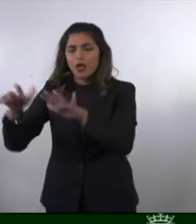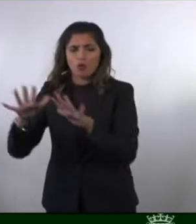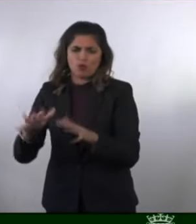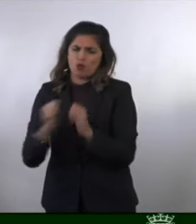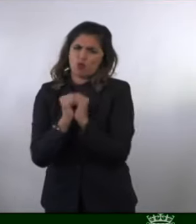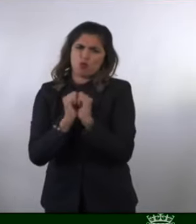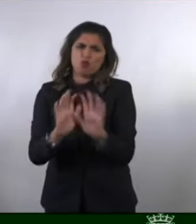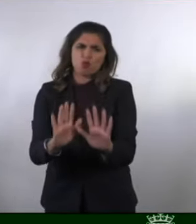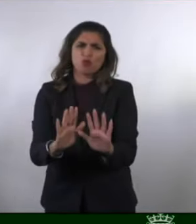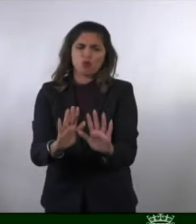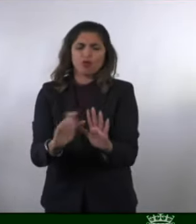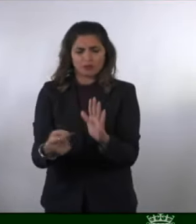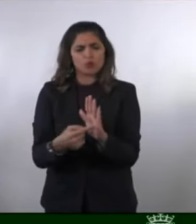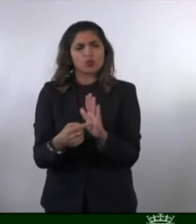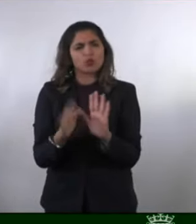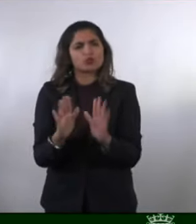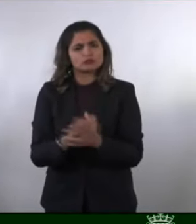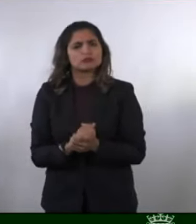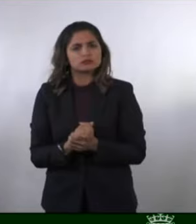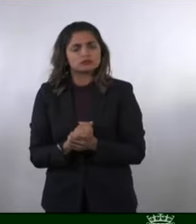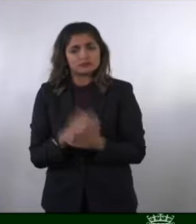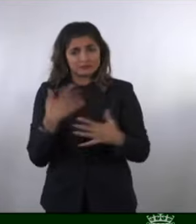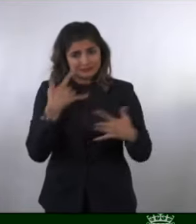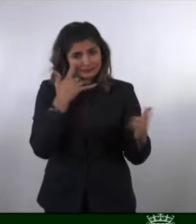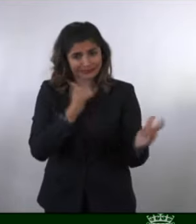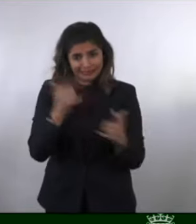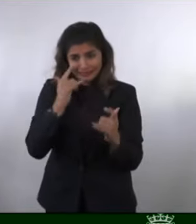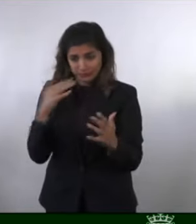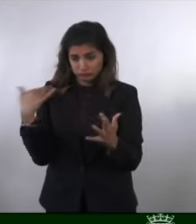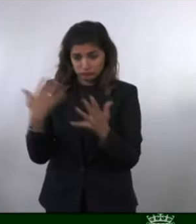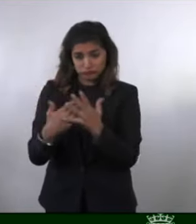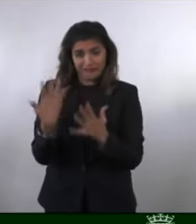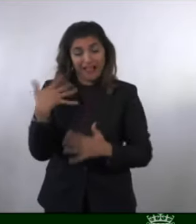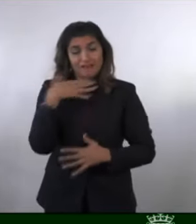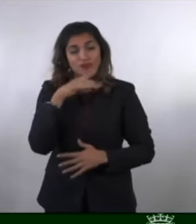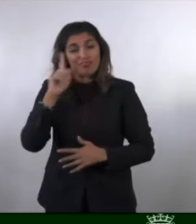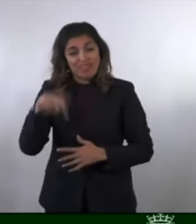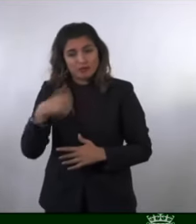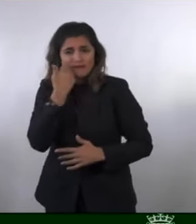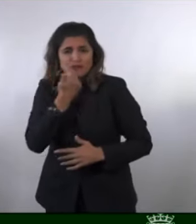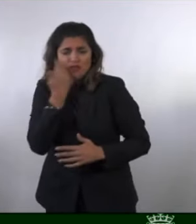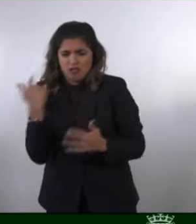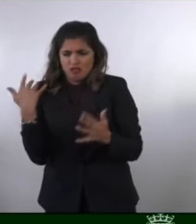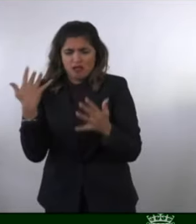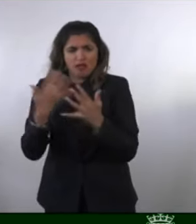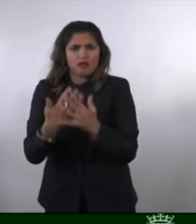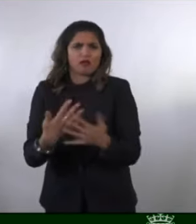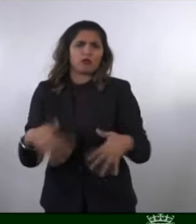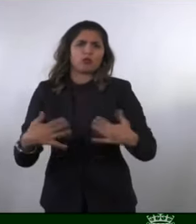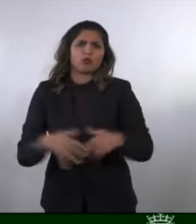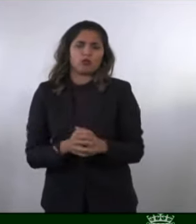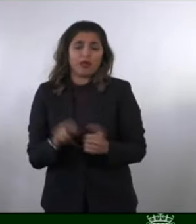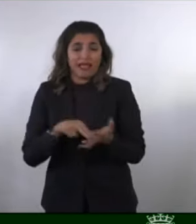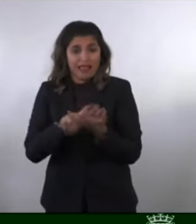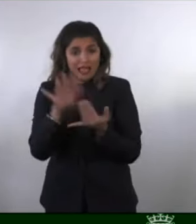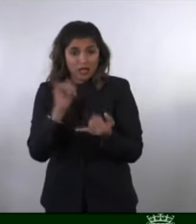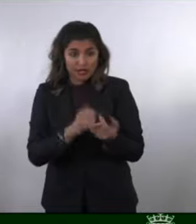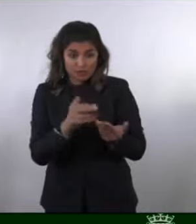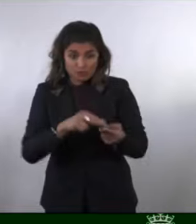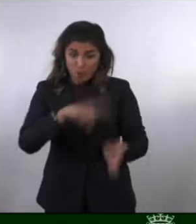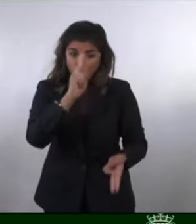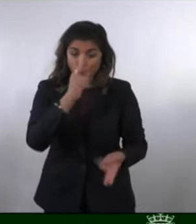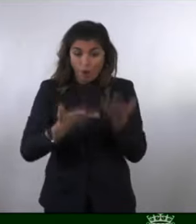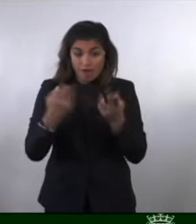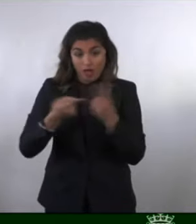testing, they have capacity of 500,000 a day. They've tested, NHS Test and Trace has done more than any other country